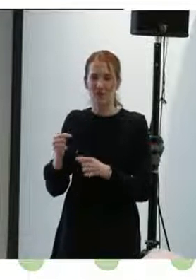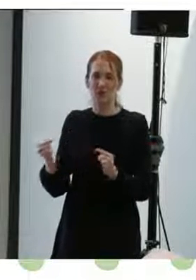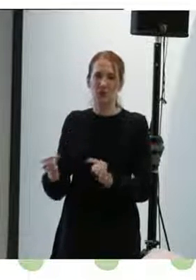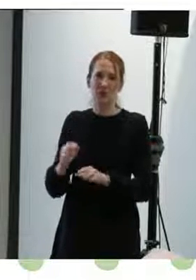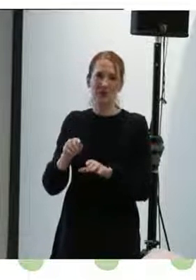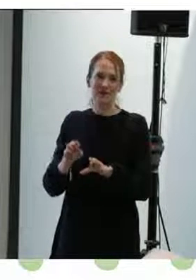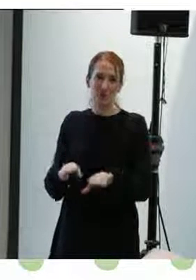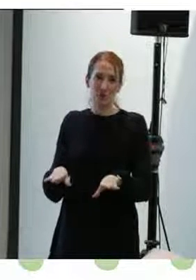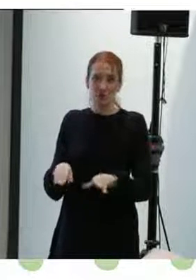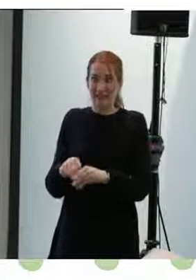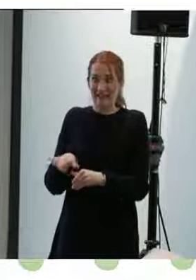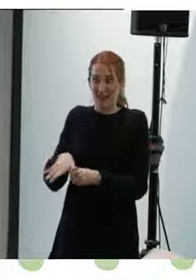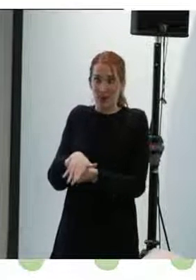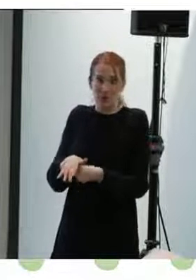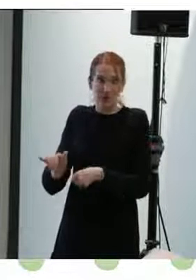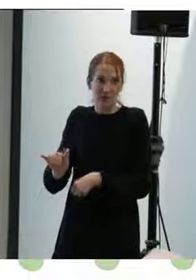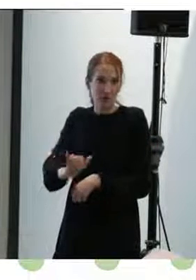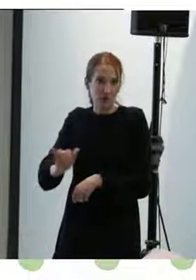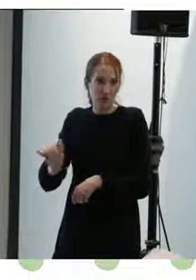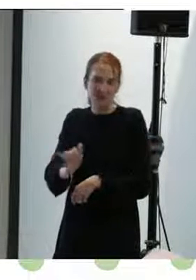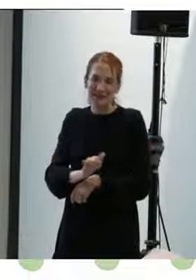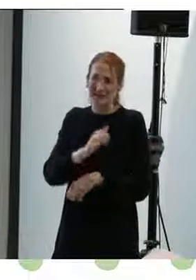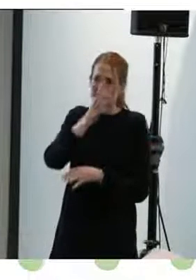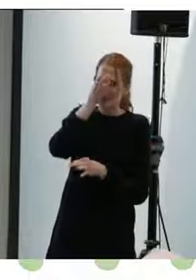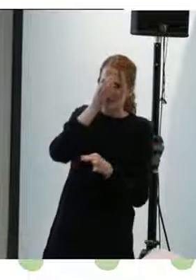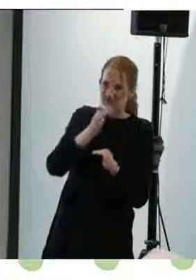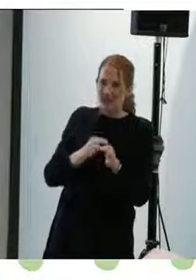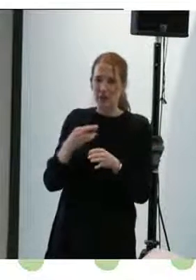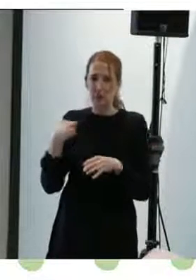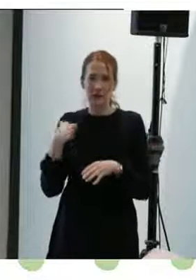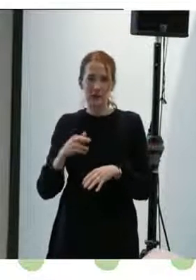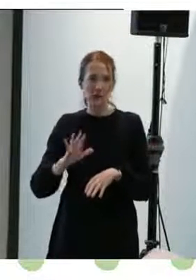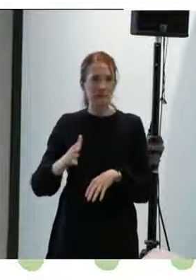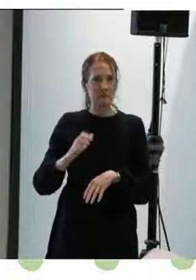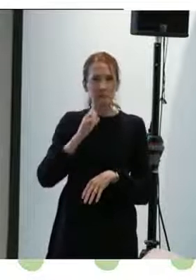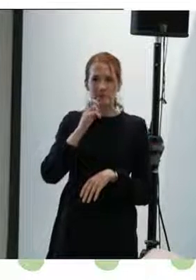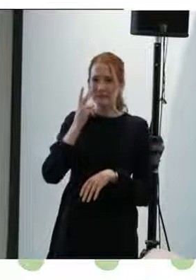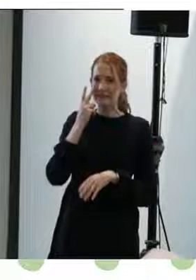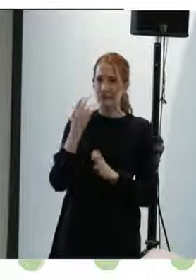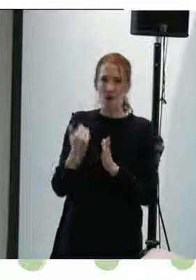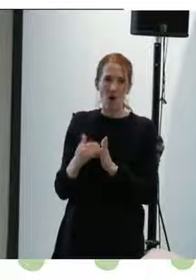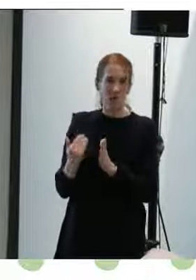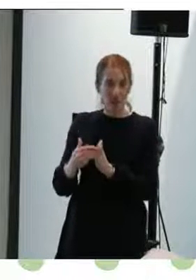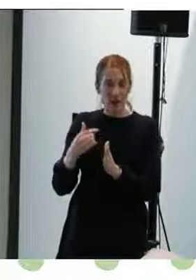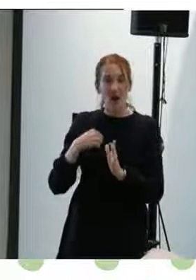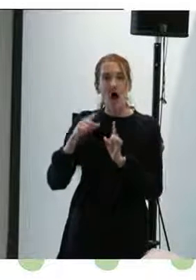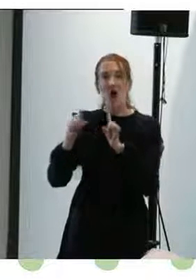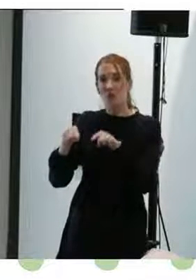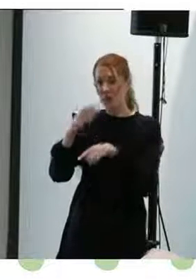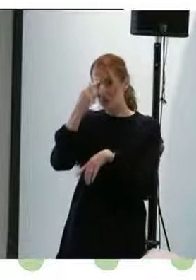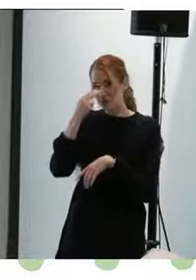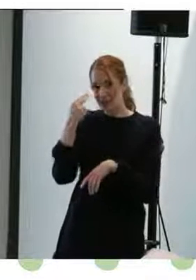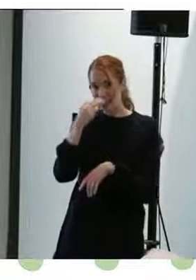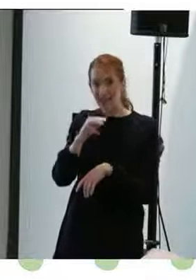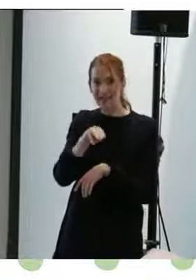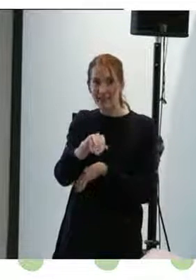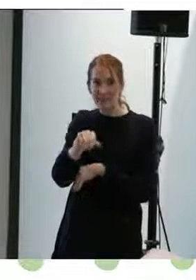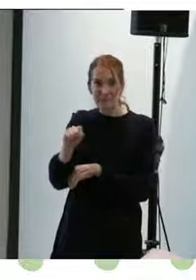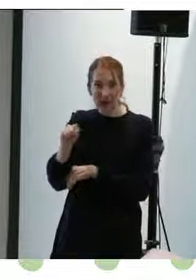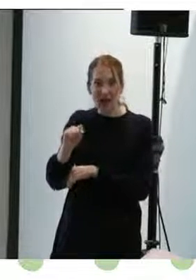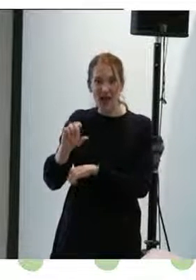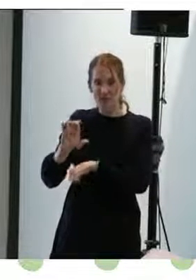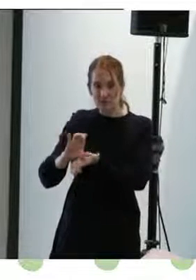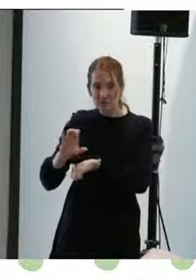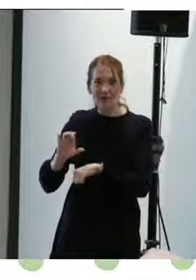and religion, I did not see very much of an organized religion. I even went to a Catholic Mass a few times, and it was like 3 people, and